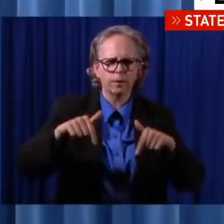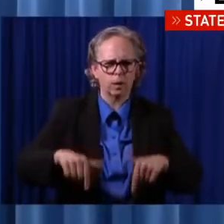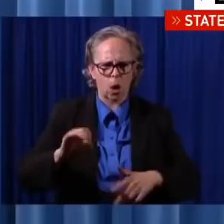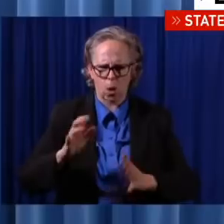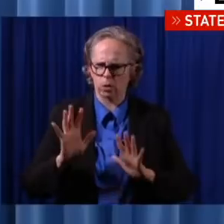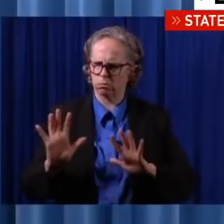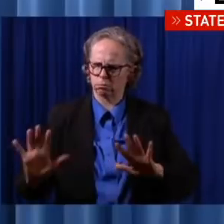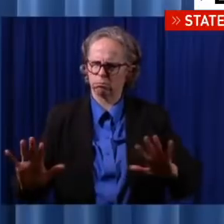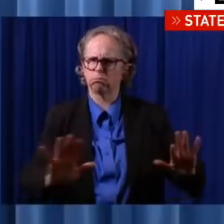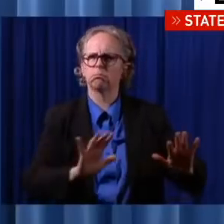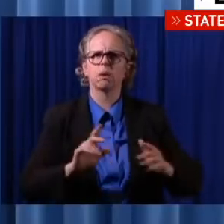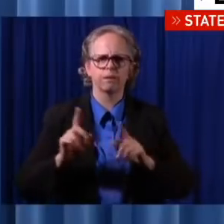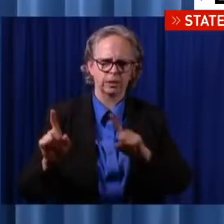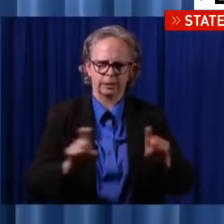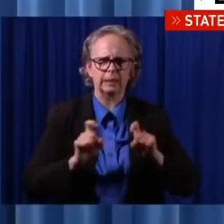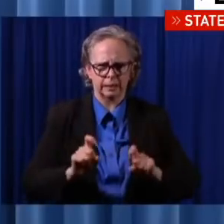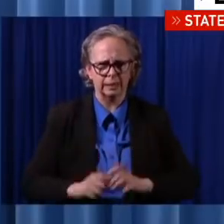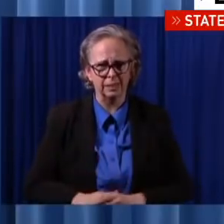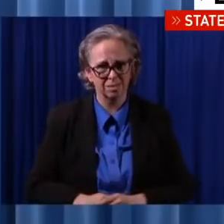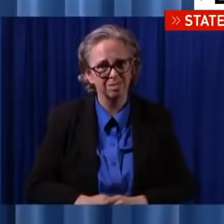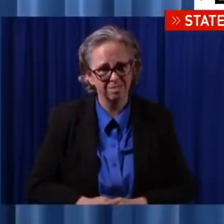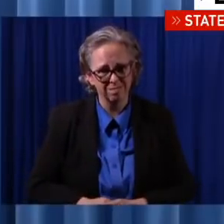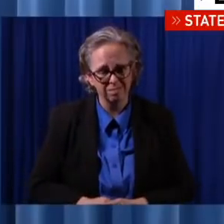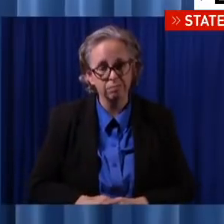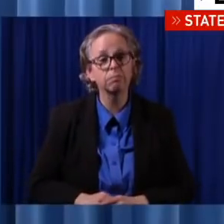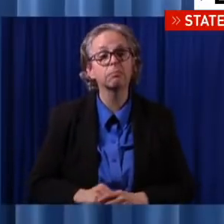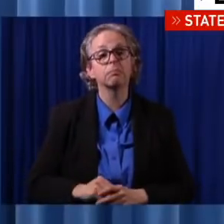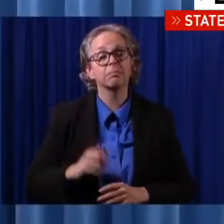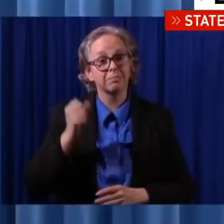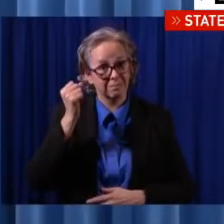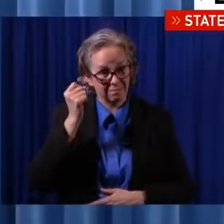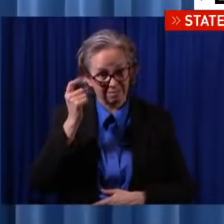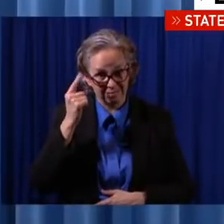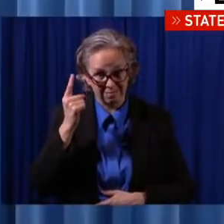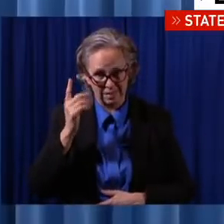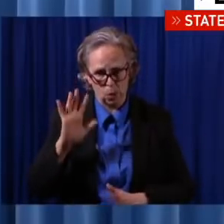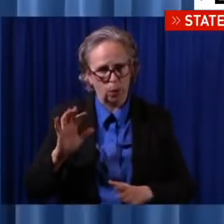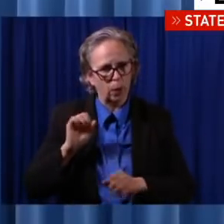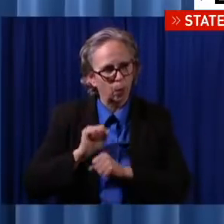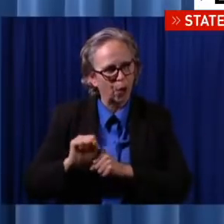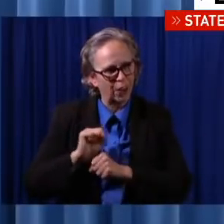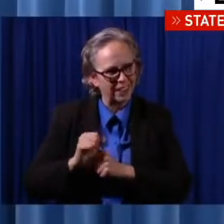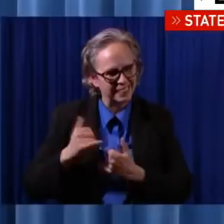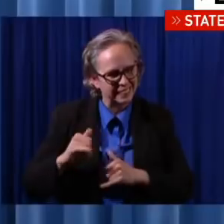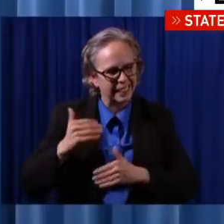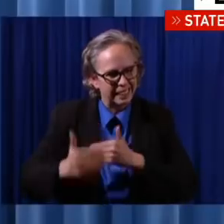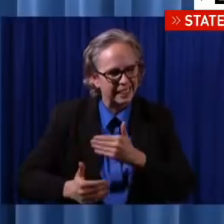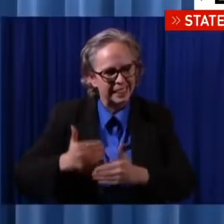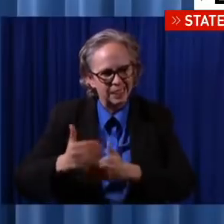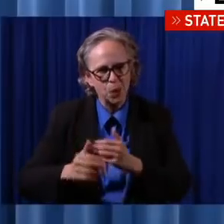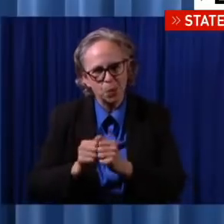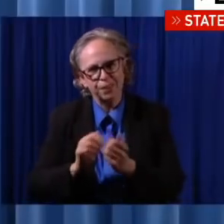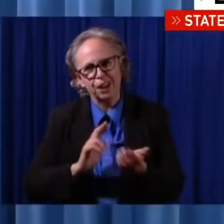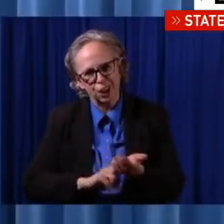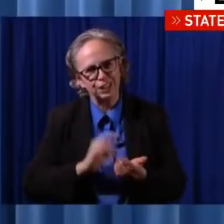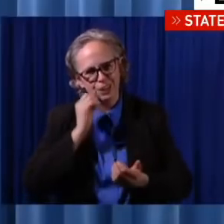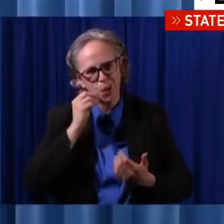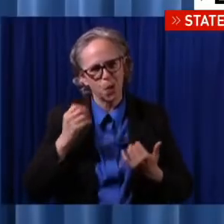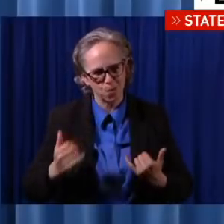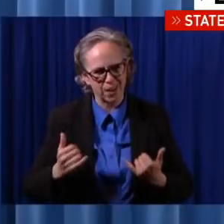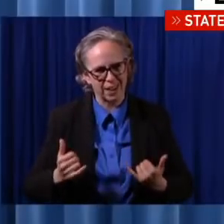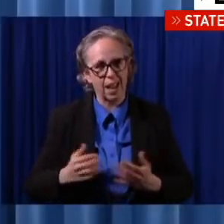get that testing done. Then we're in the process of working right now with the nursing homes in regard to what the second